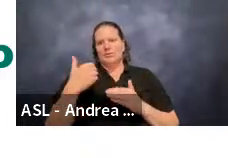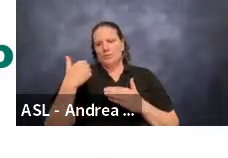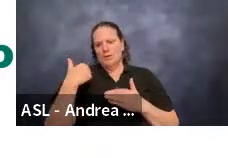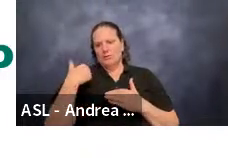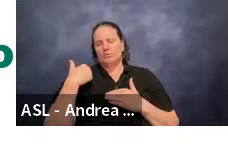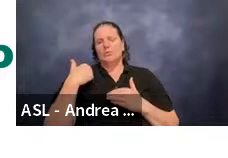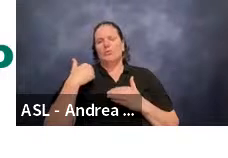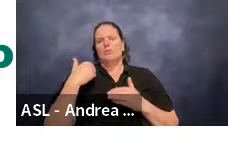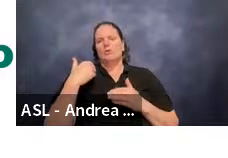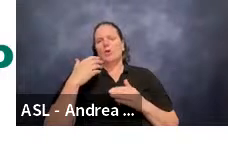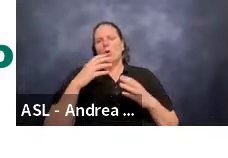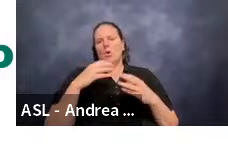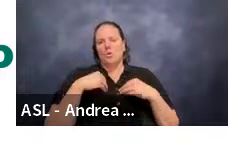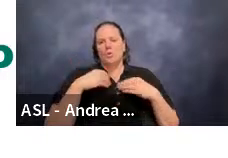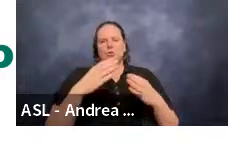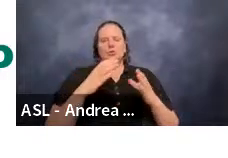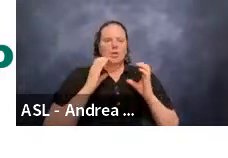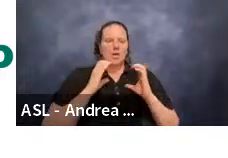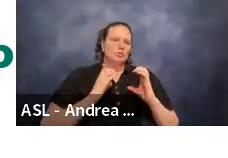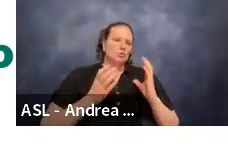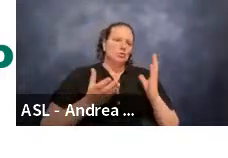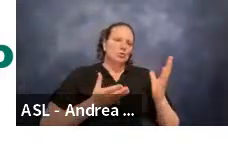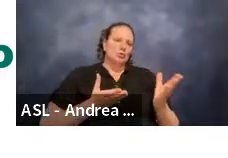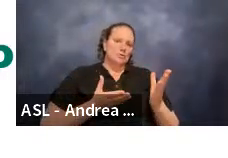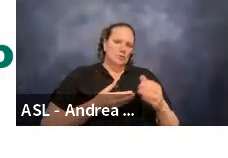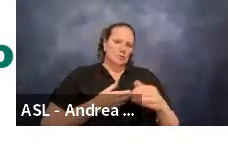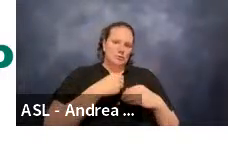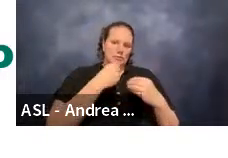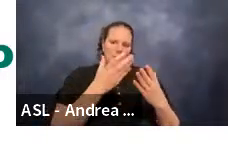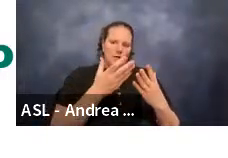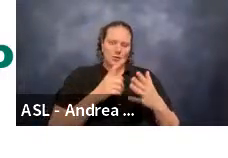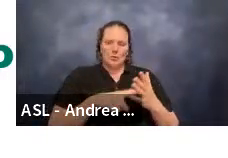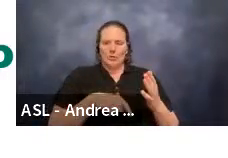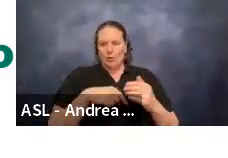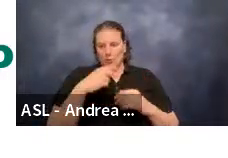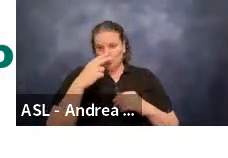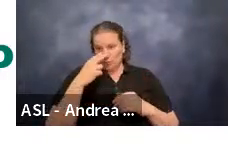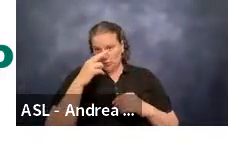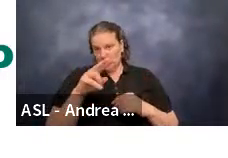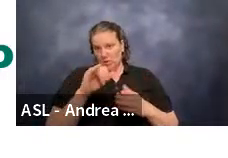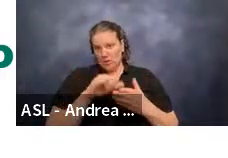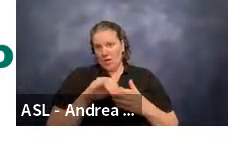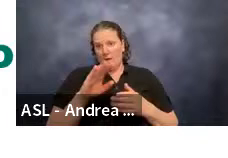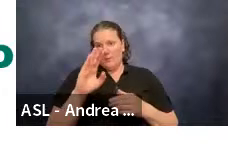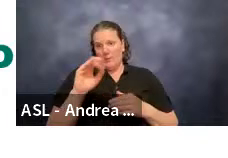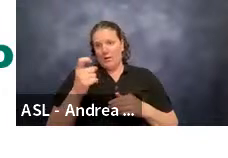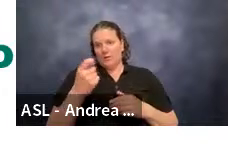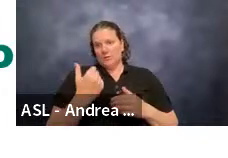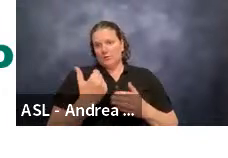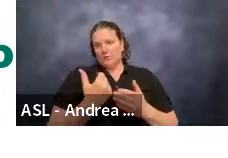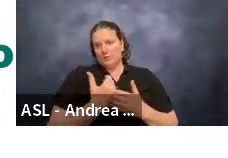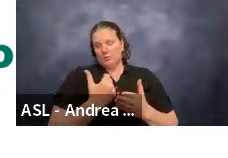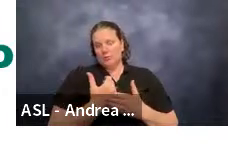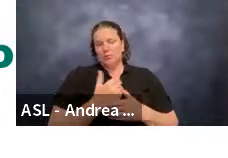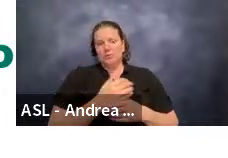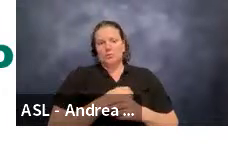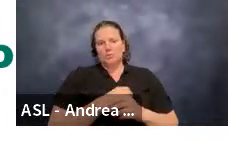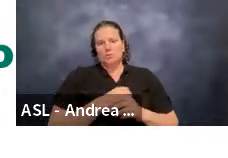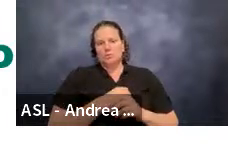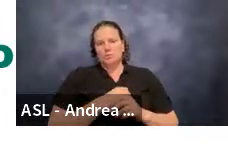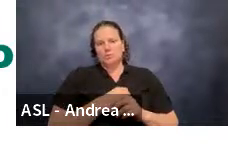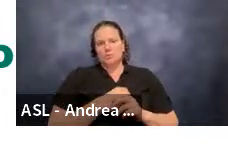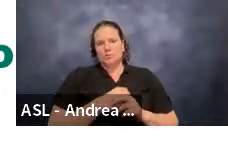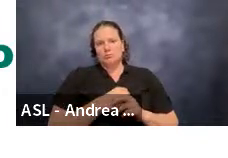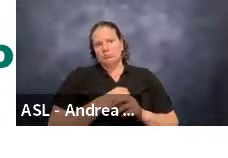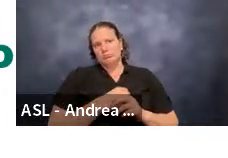and a good customer service provider. What you're seeing there in that box is our newish. This has been live